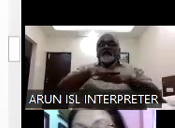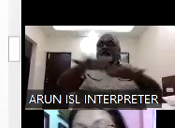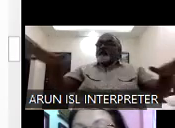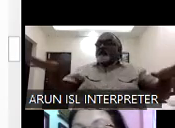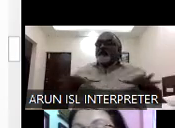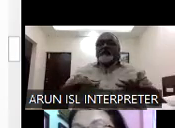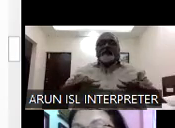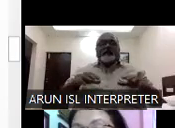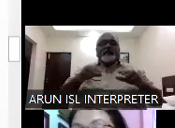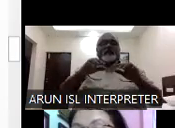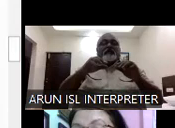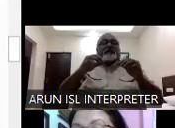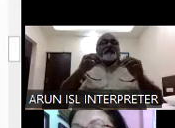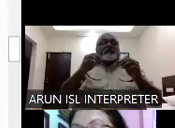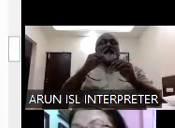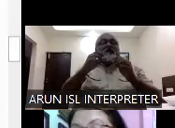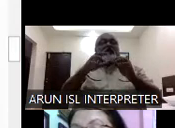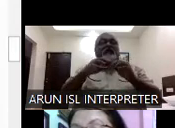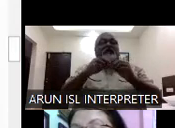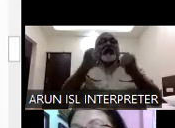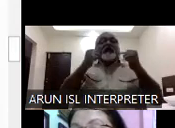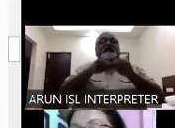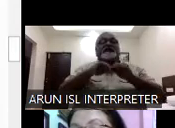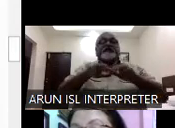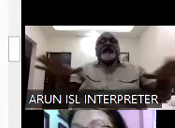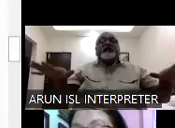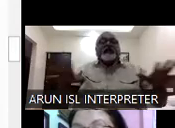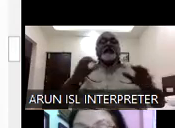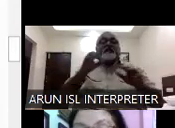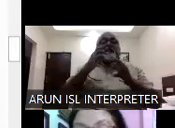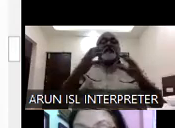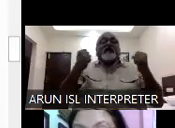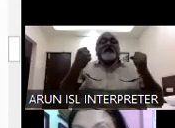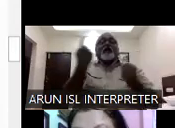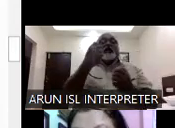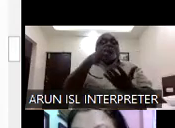the world, the right of people with disabilities, govern themselves to be,